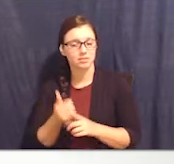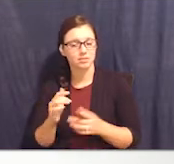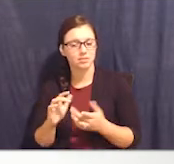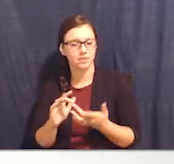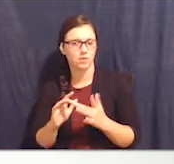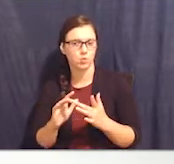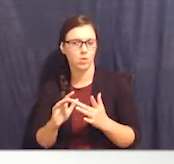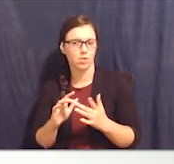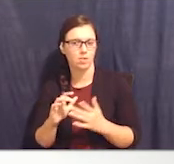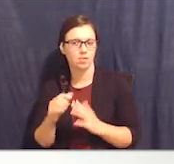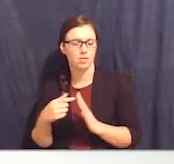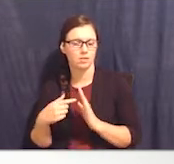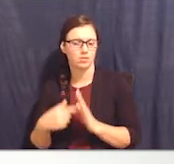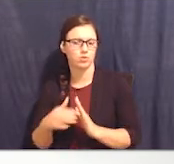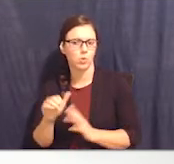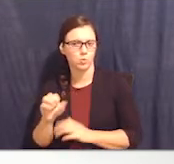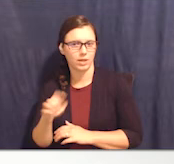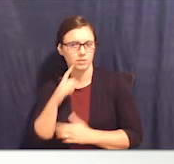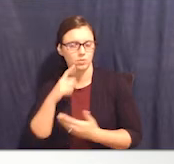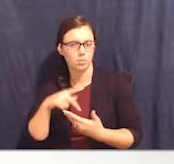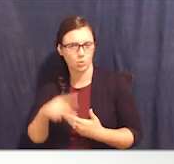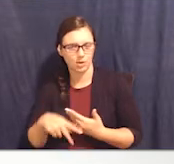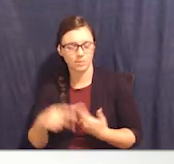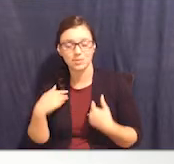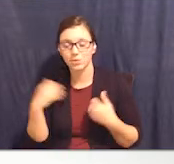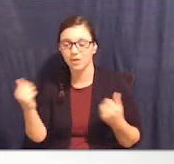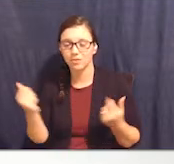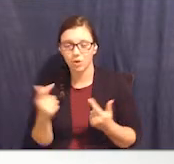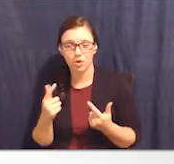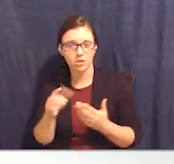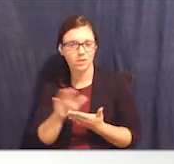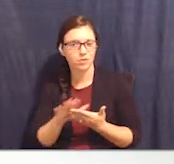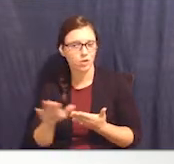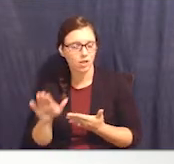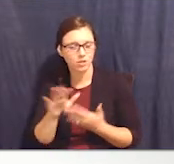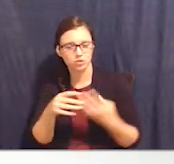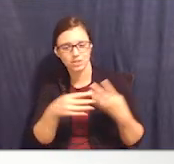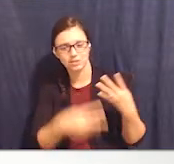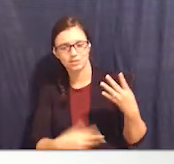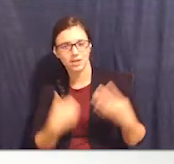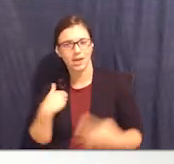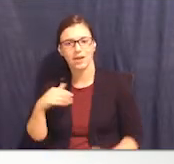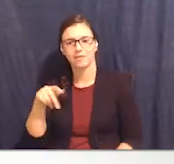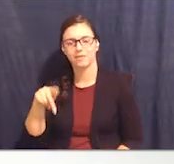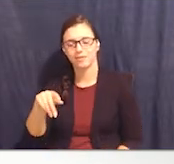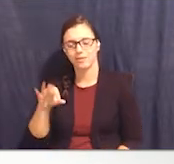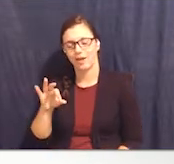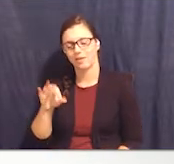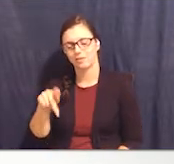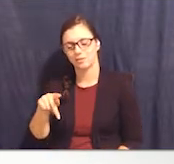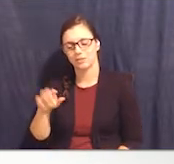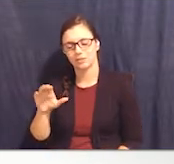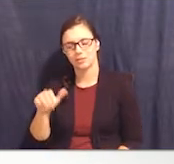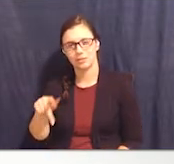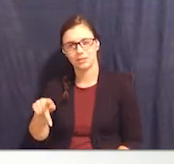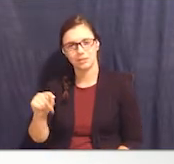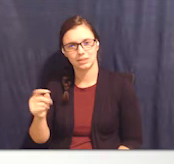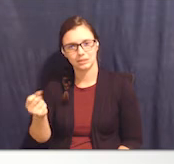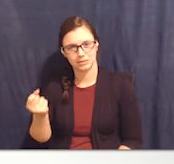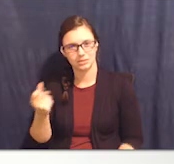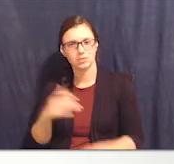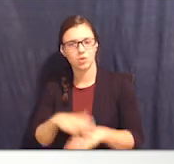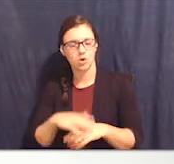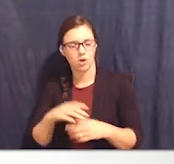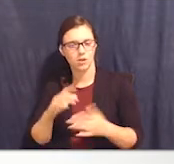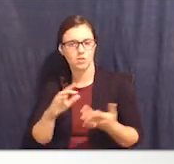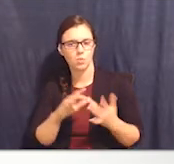guides to help you. So the program guides include questions to ask. It also includes things,